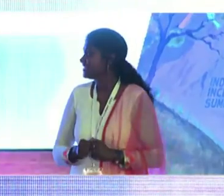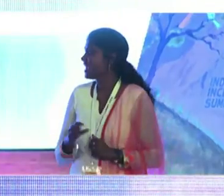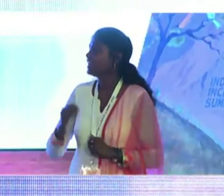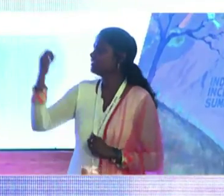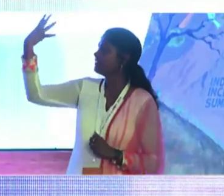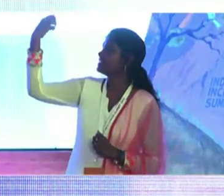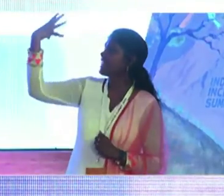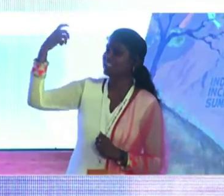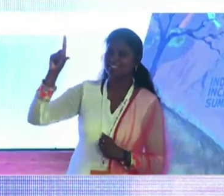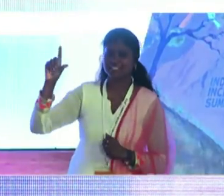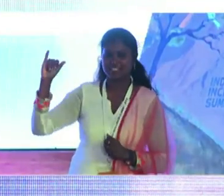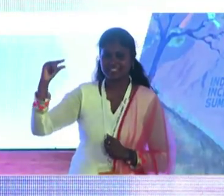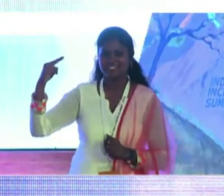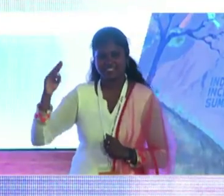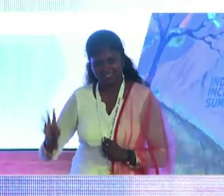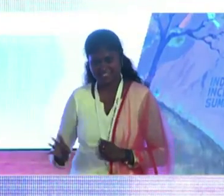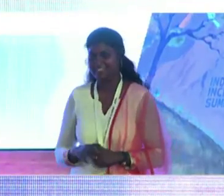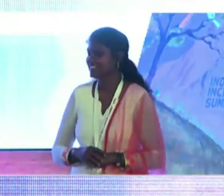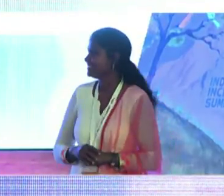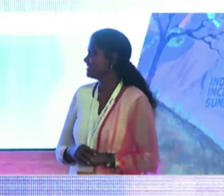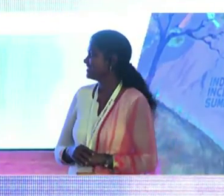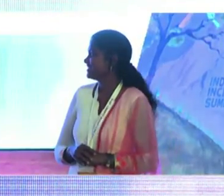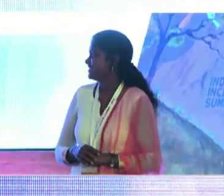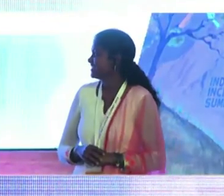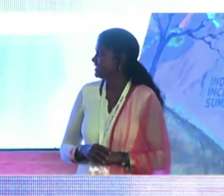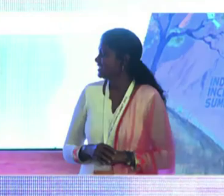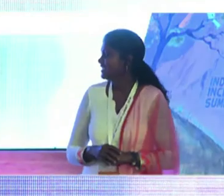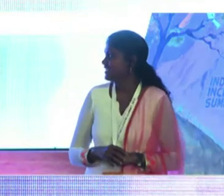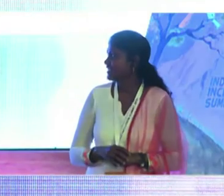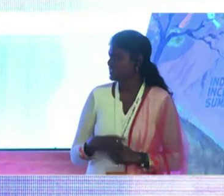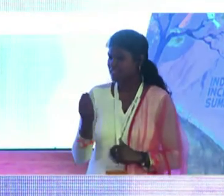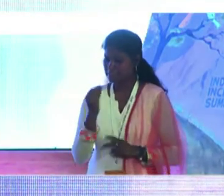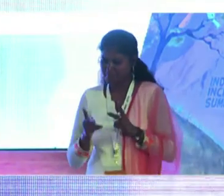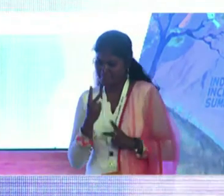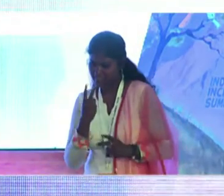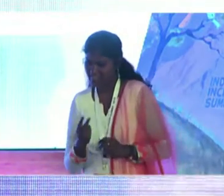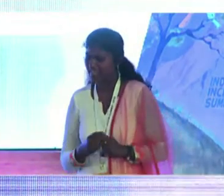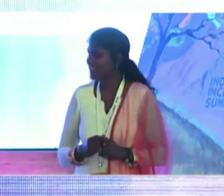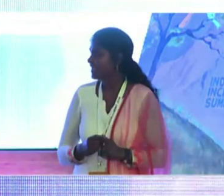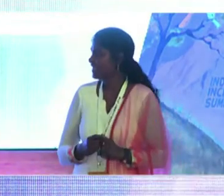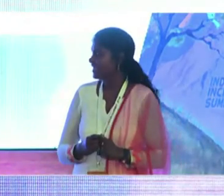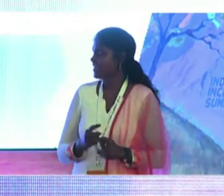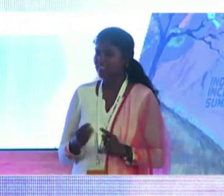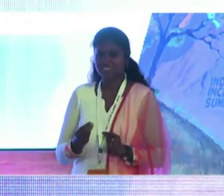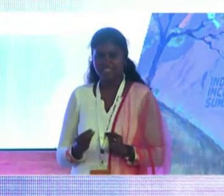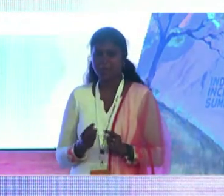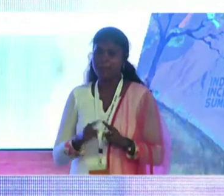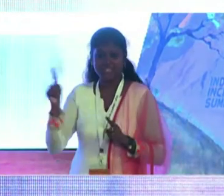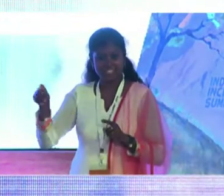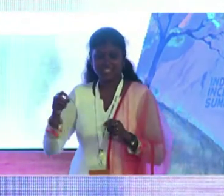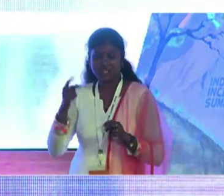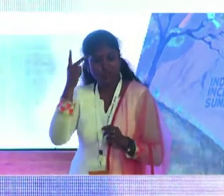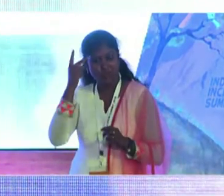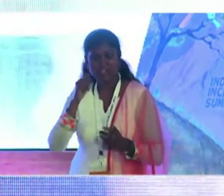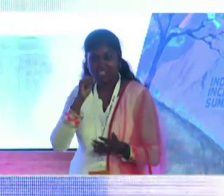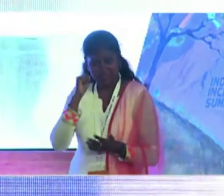light of my share. Some may say I am a sin, but I know I can win.